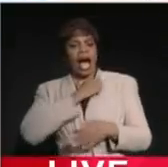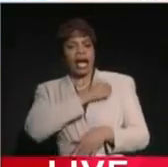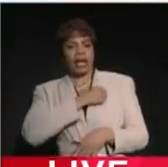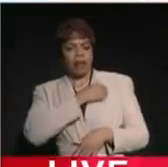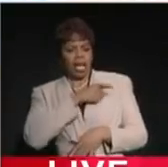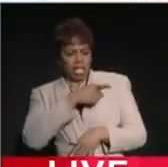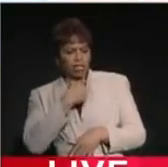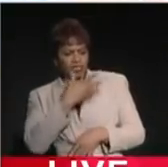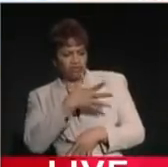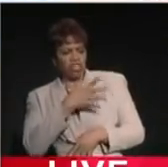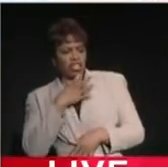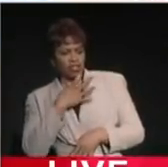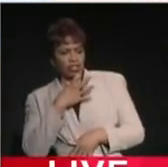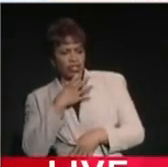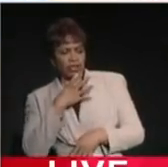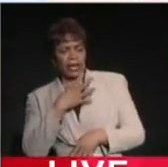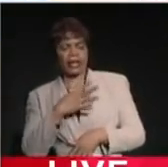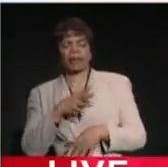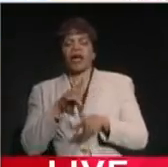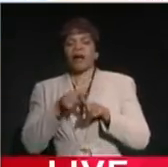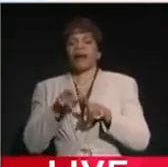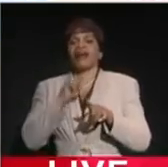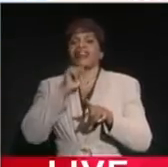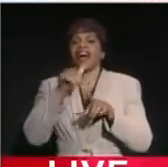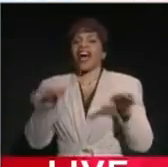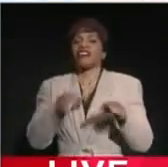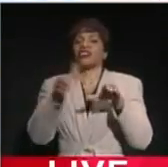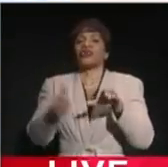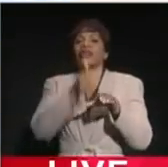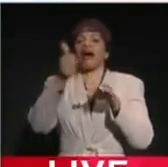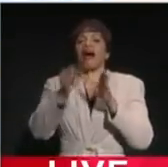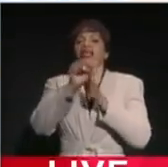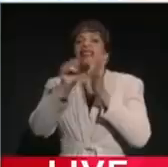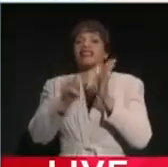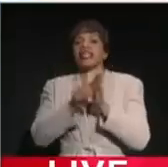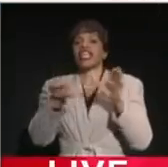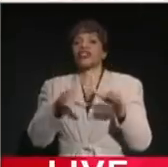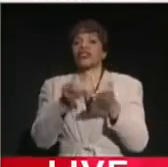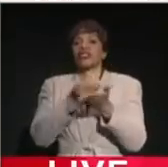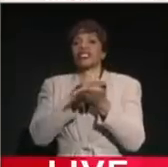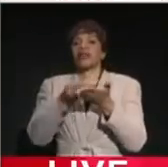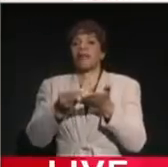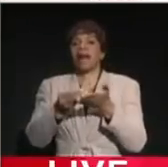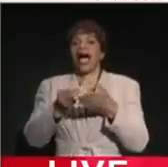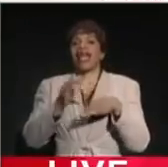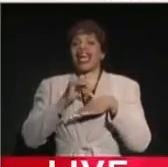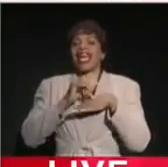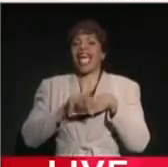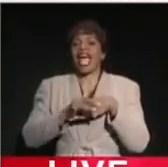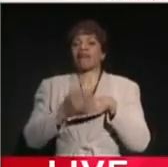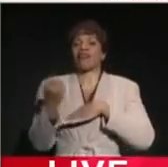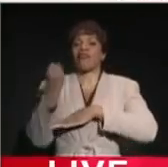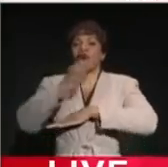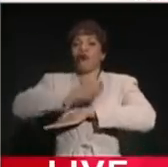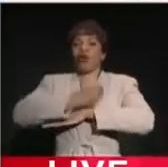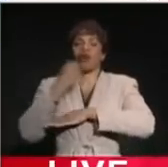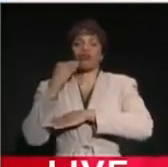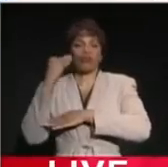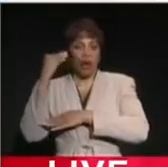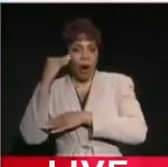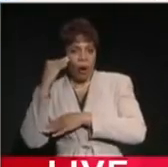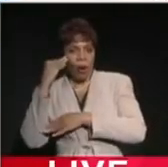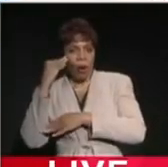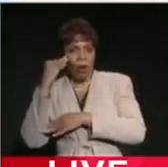your shot. They've also not done what other states have done, which is to buy up empty foreclosed homes and convert them into